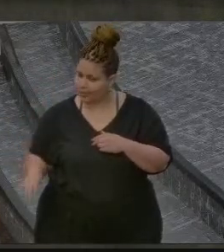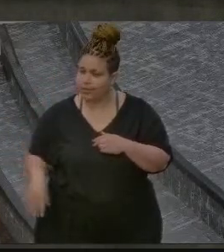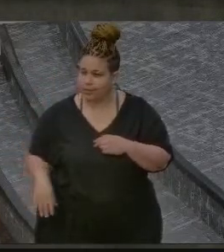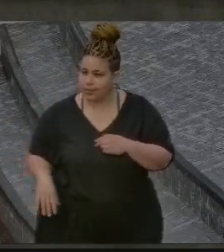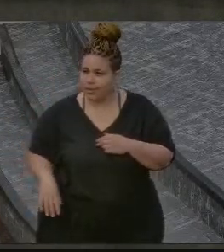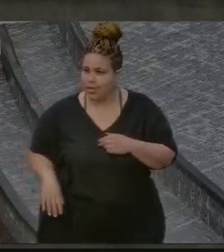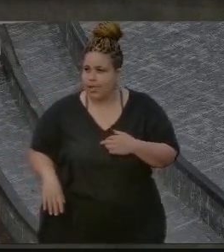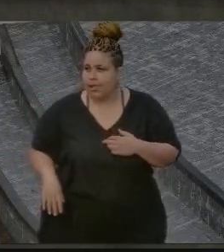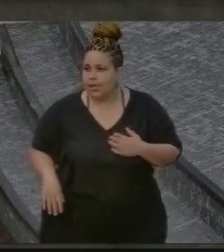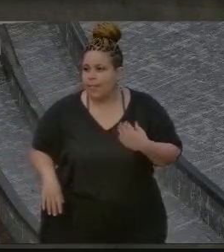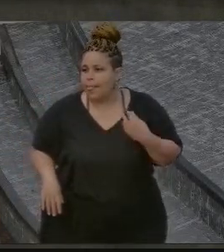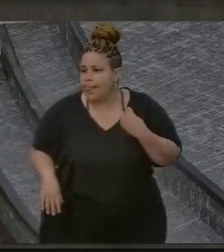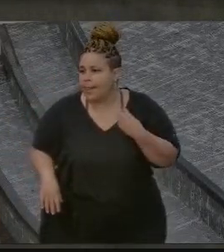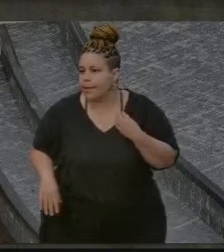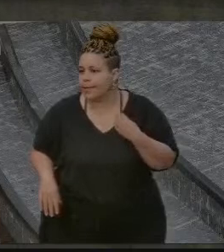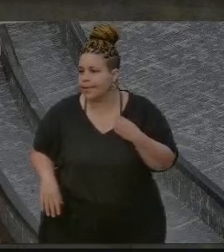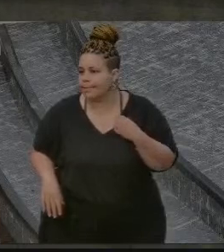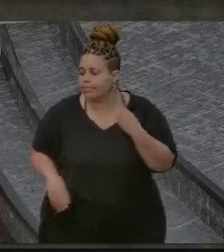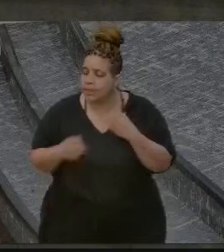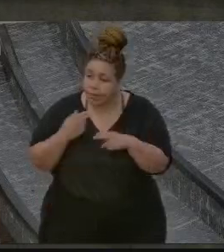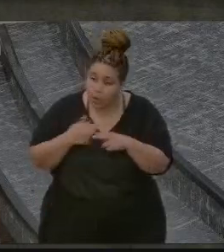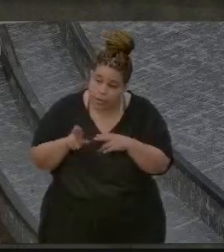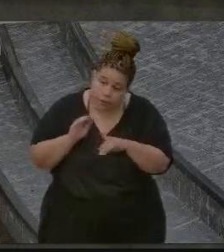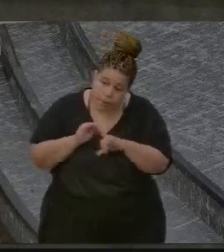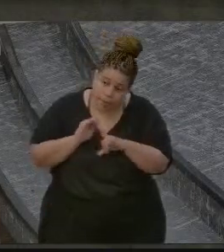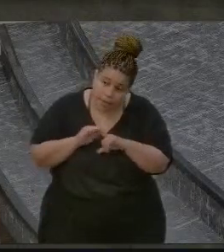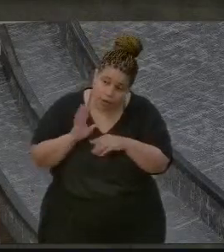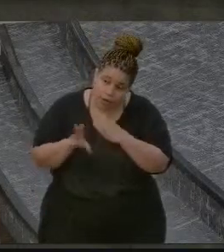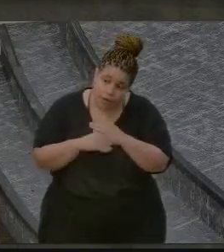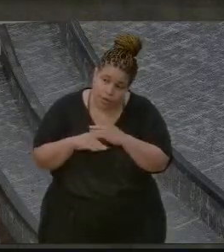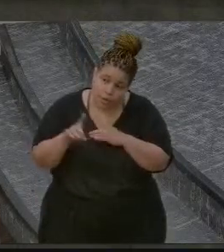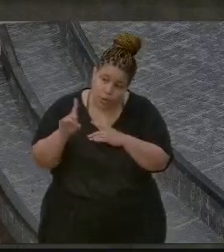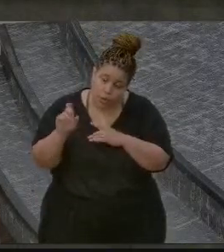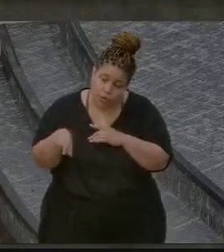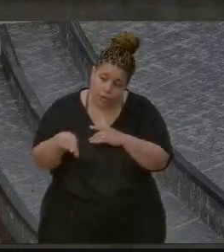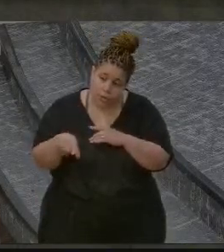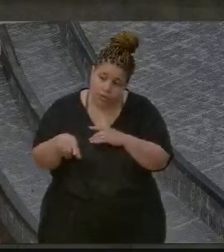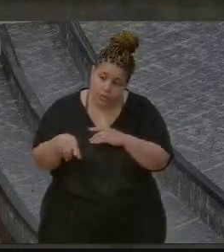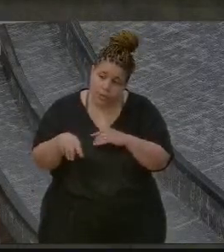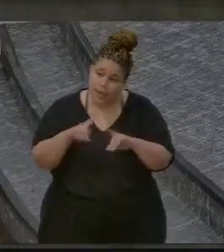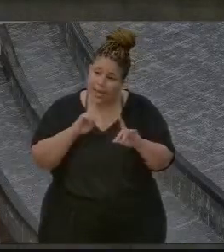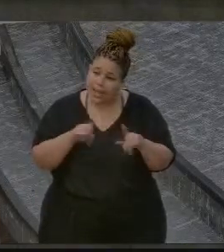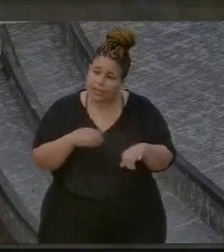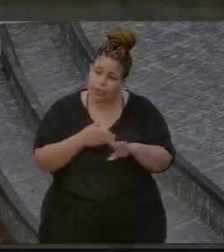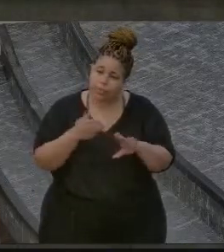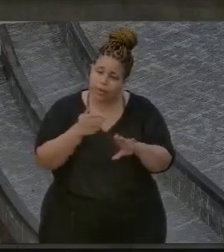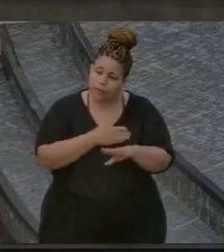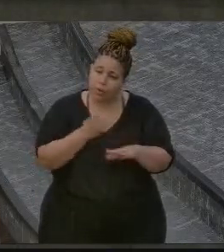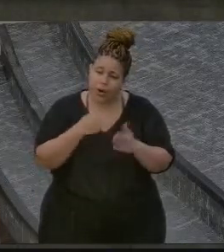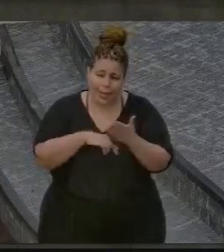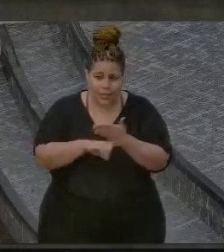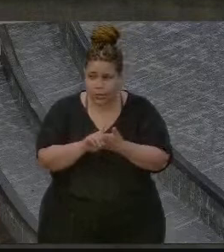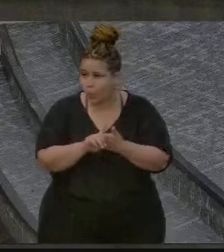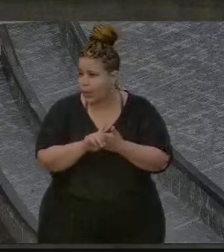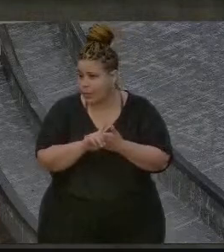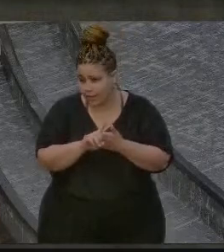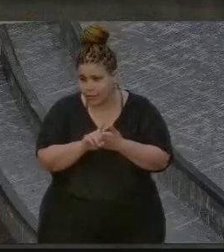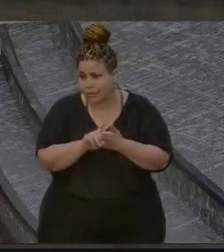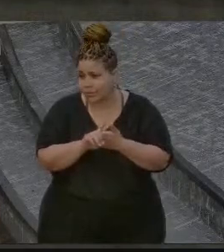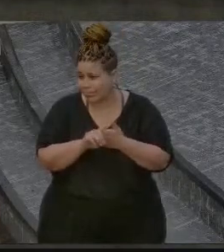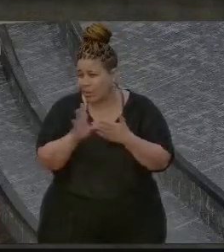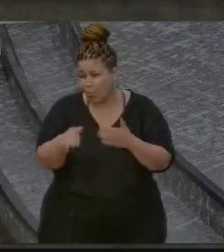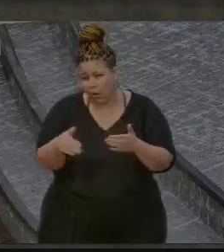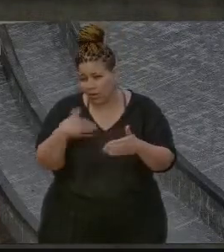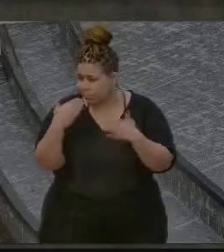just a brief reminder, if there are additional questions, be sure to have those answered before next week, because we want to